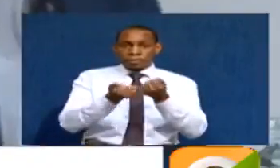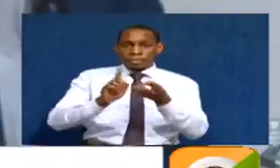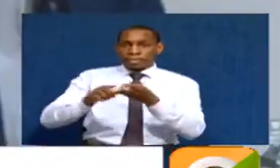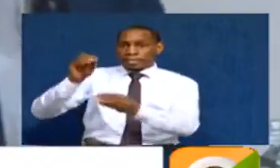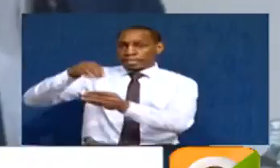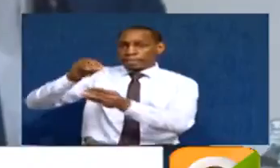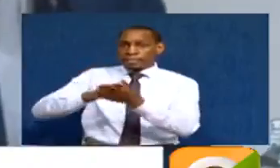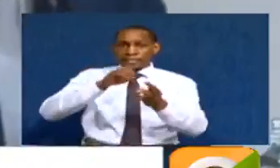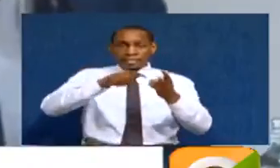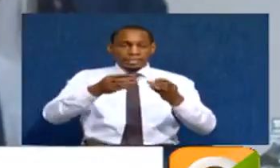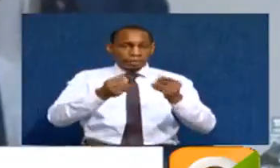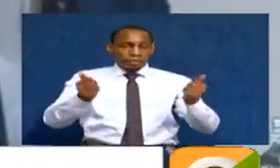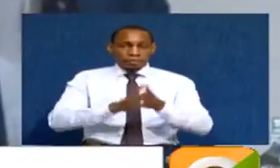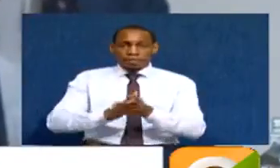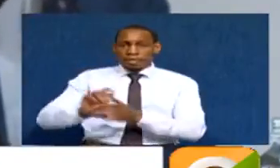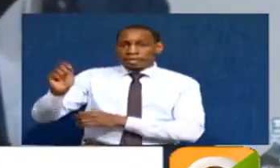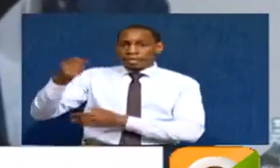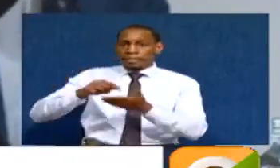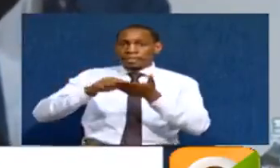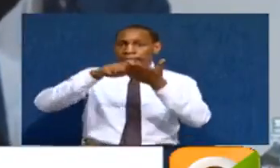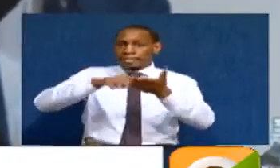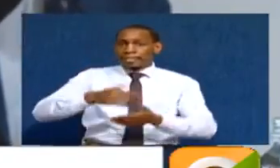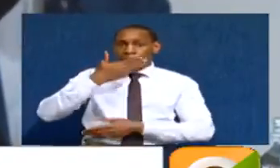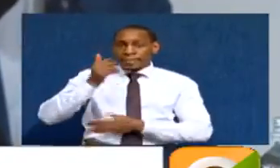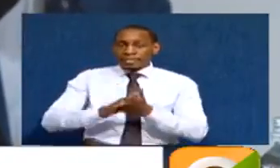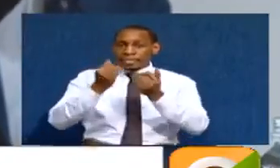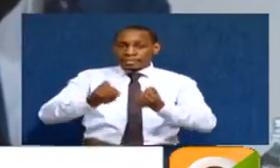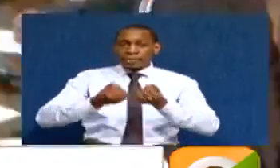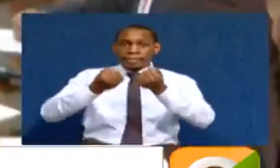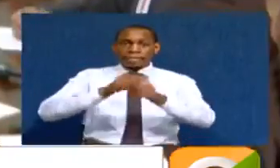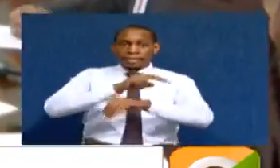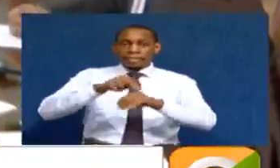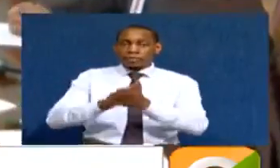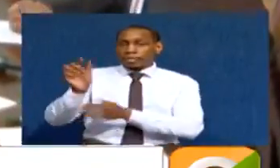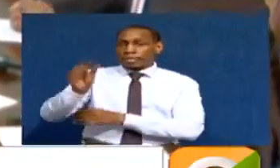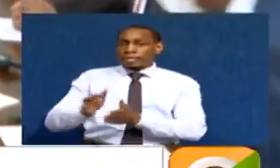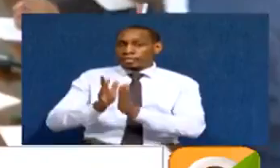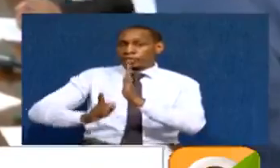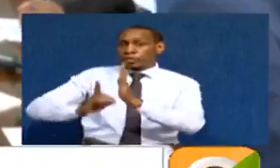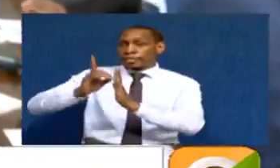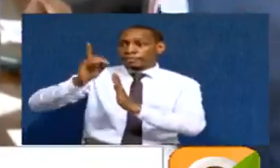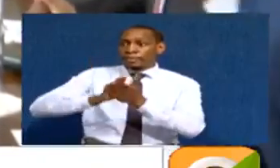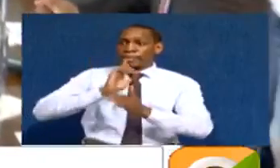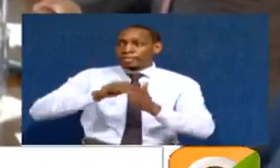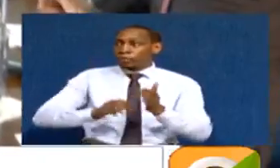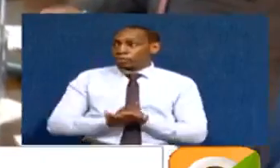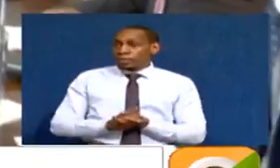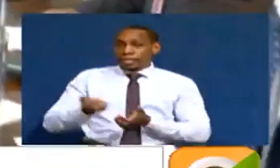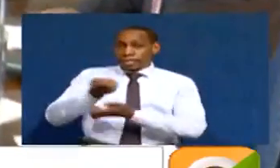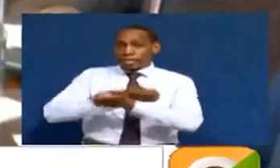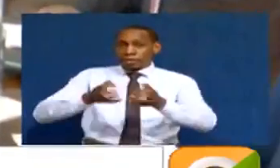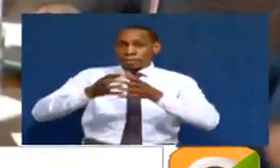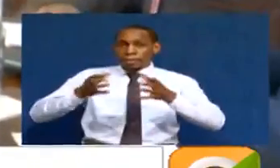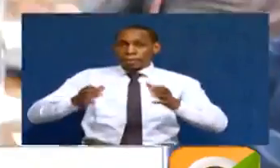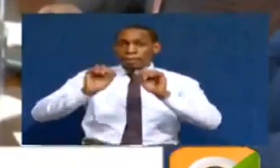and investment tackled. The president underscored the importance of stability in national and regional development, saying economic growth